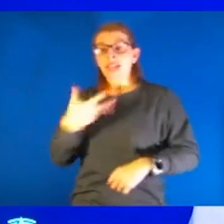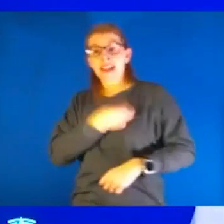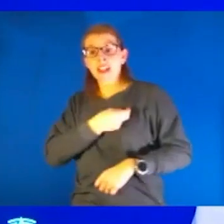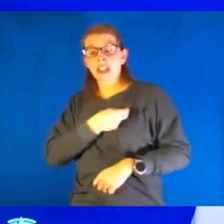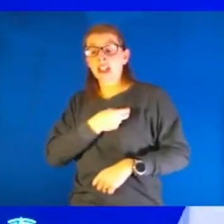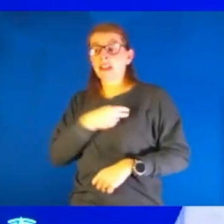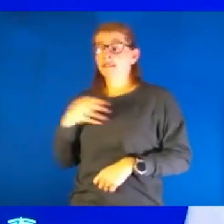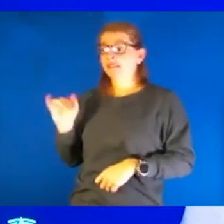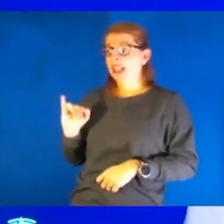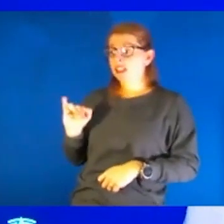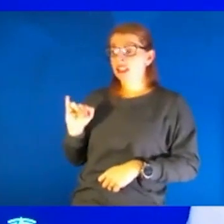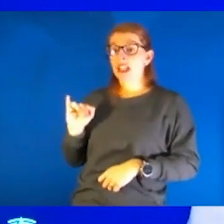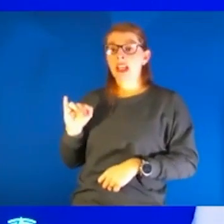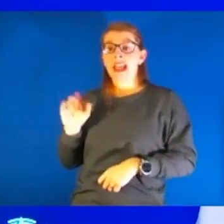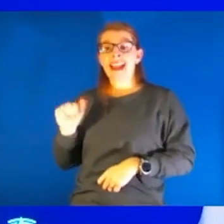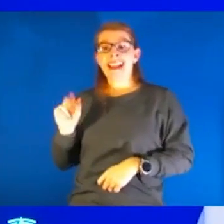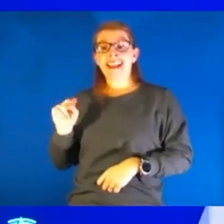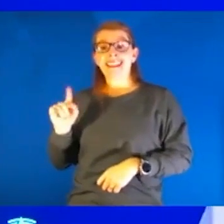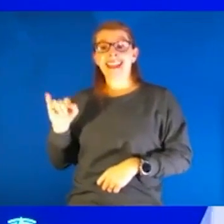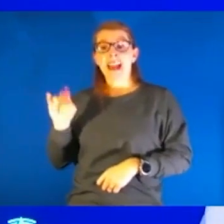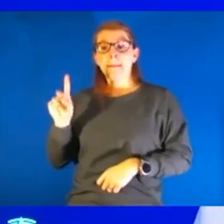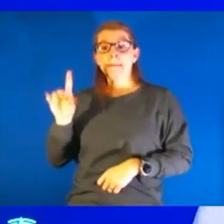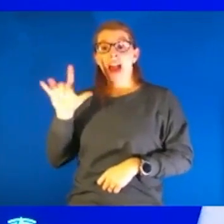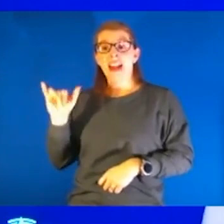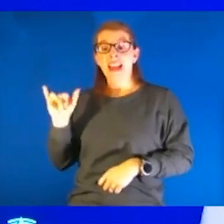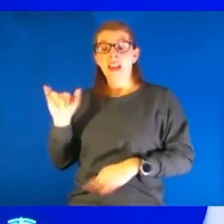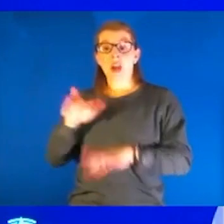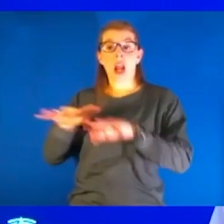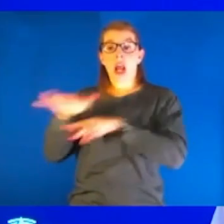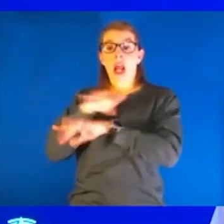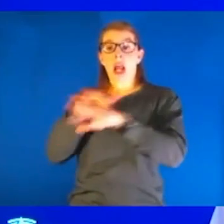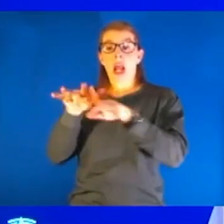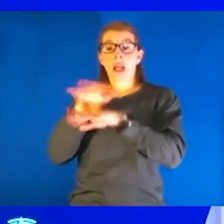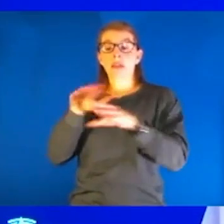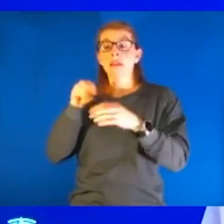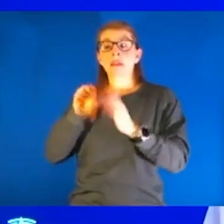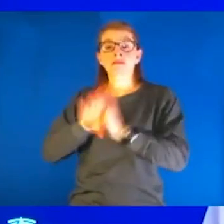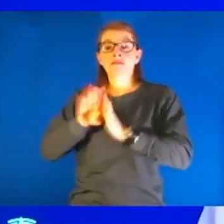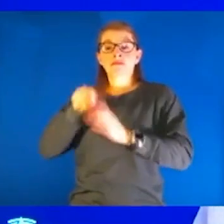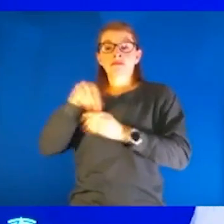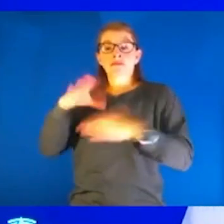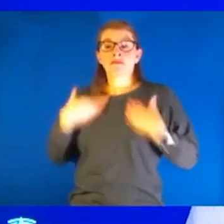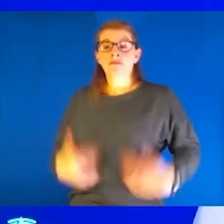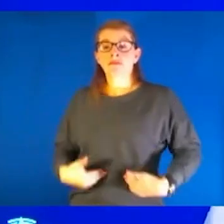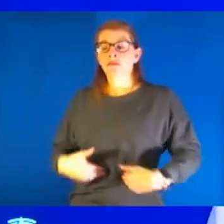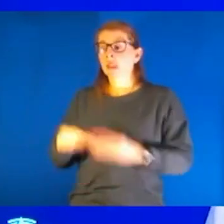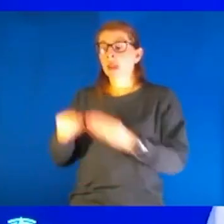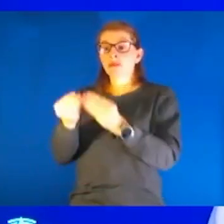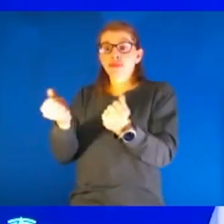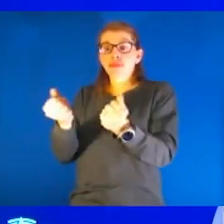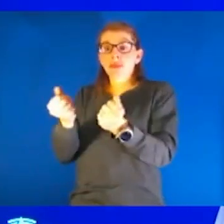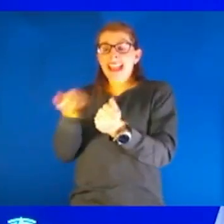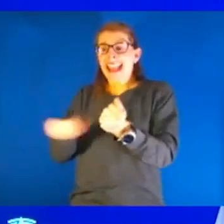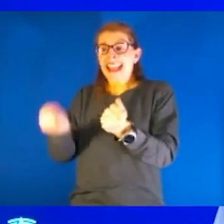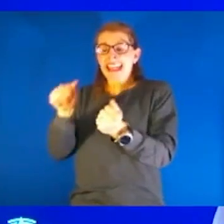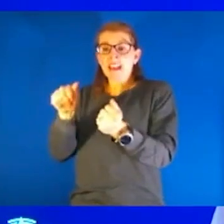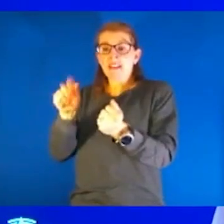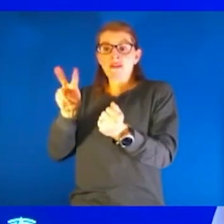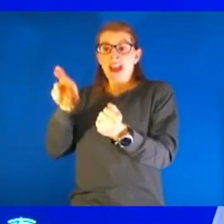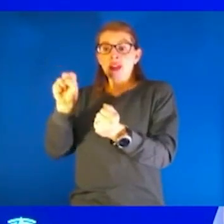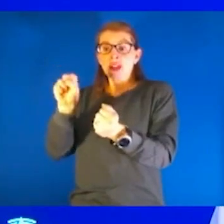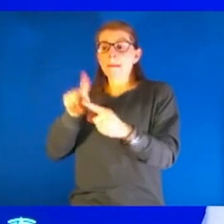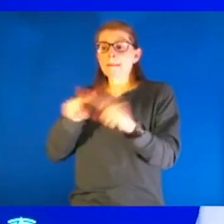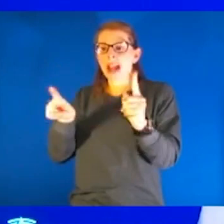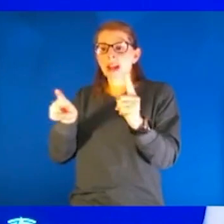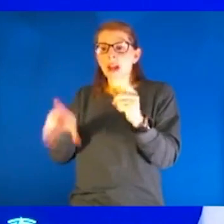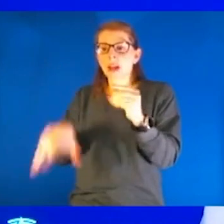levels that are circulating that do a very good job of cleaning up any free-floating virus. But after that, we know that there's a contraction of those antibodies, and so